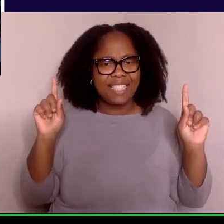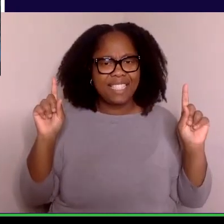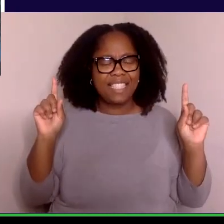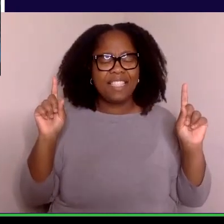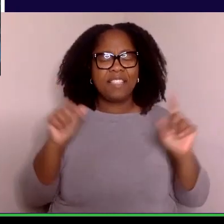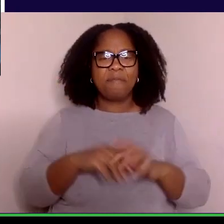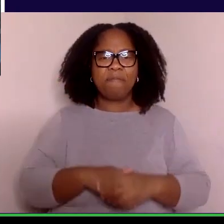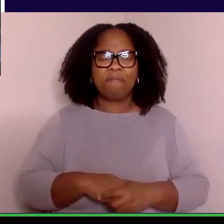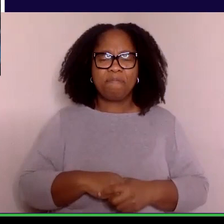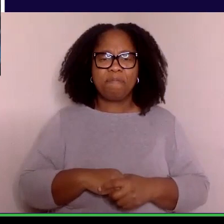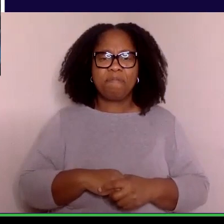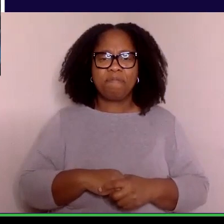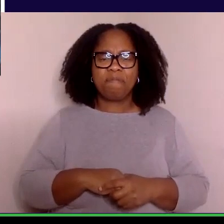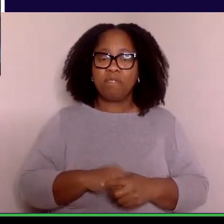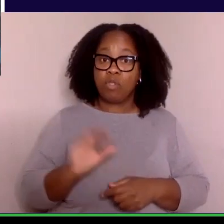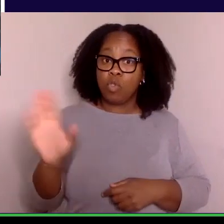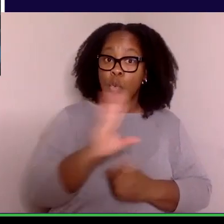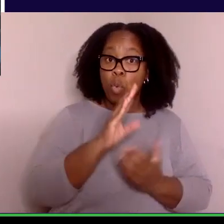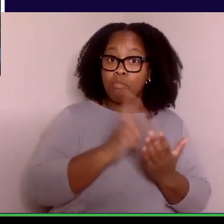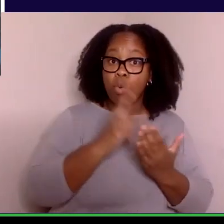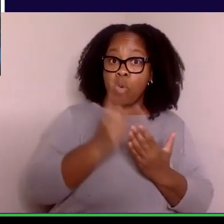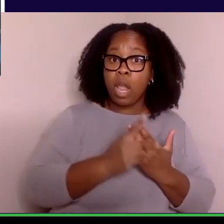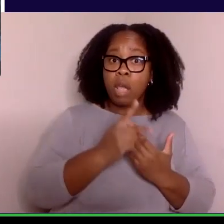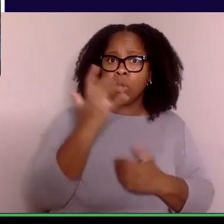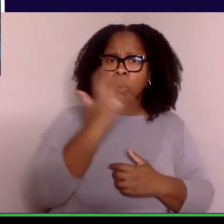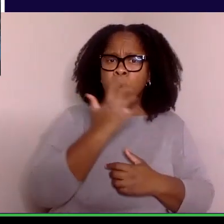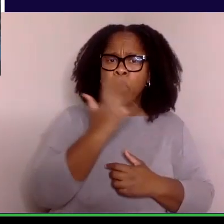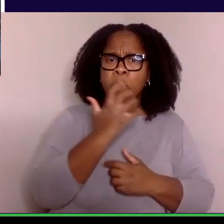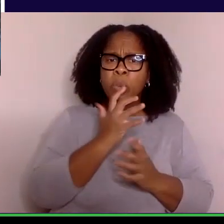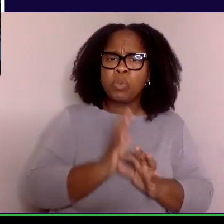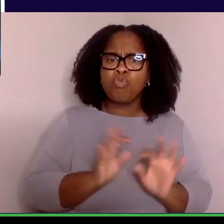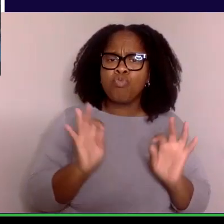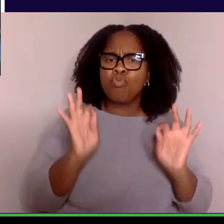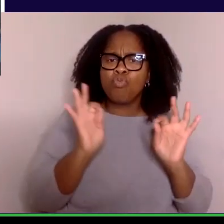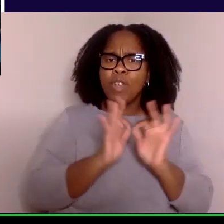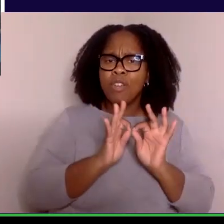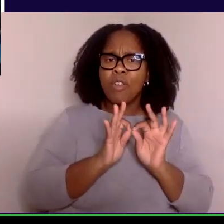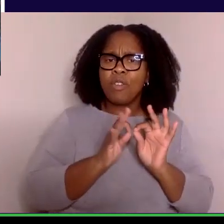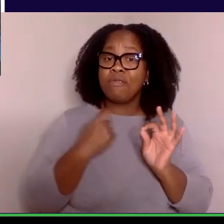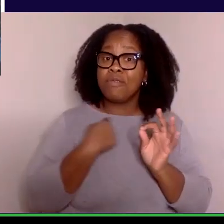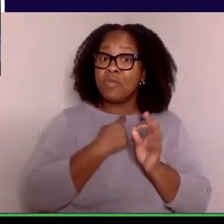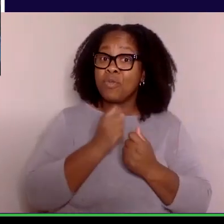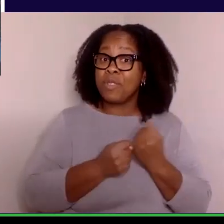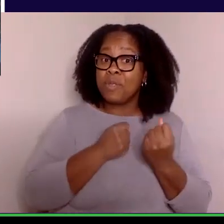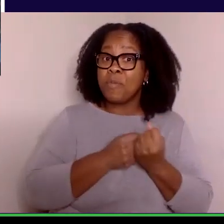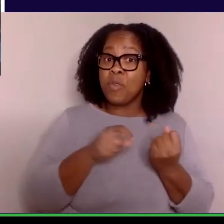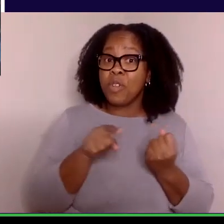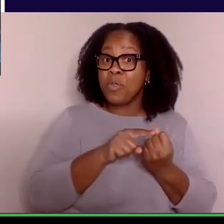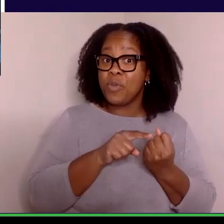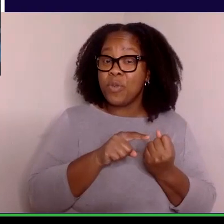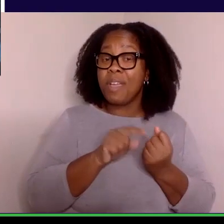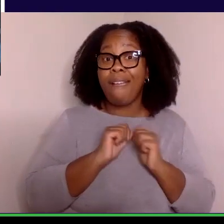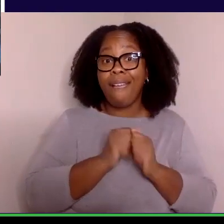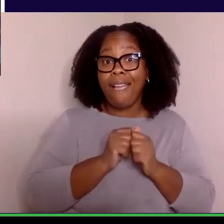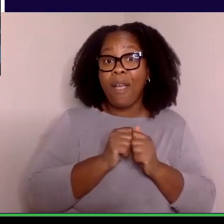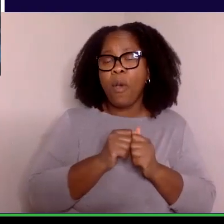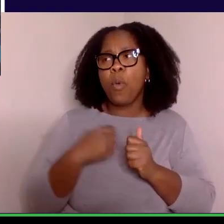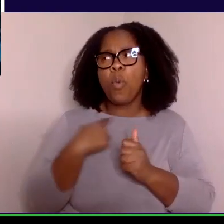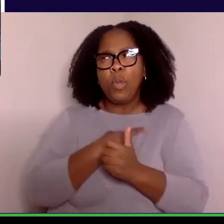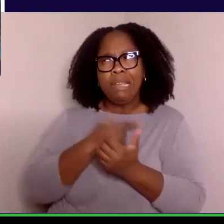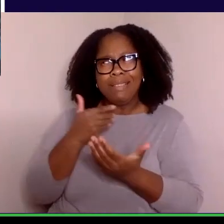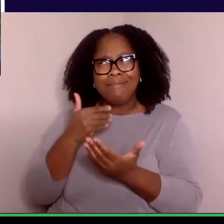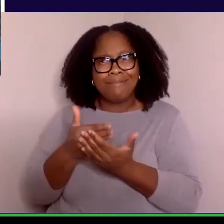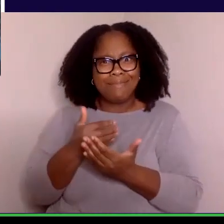of how critical your programs are, we are really close to reaching an agreement with